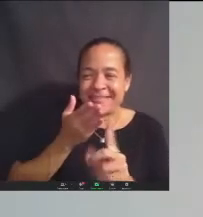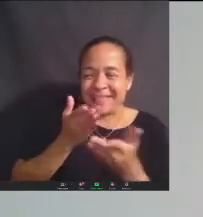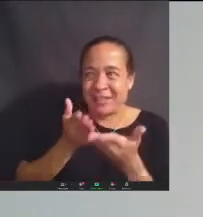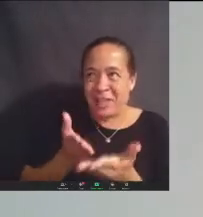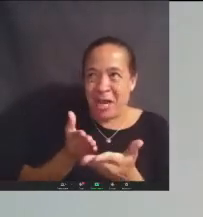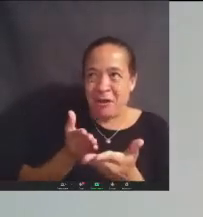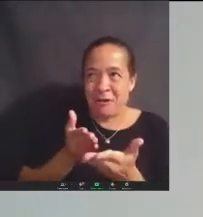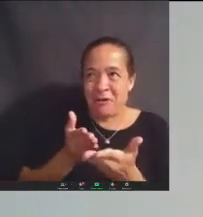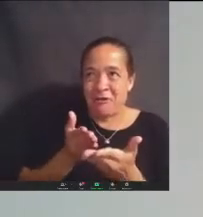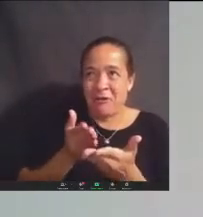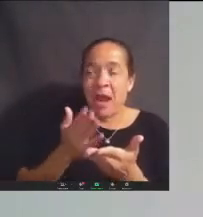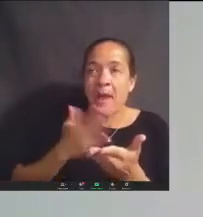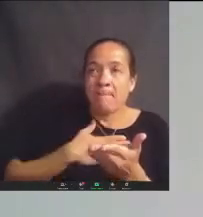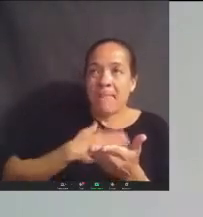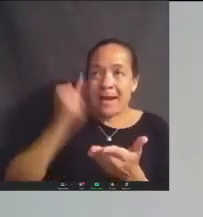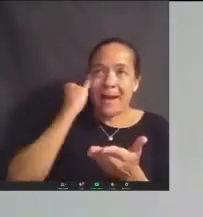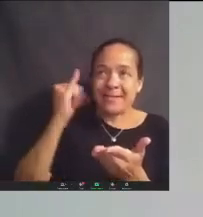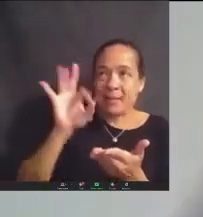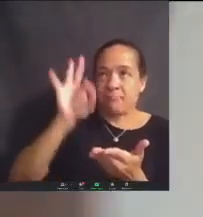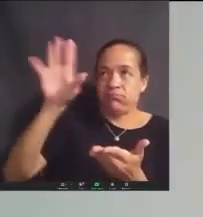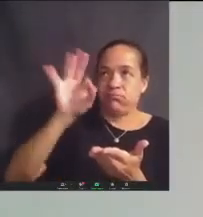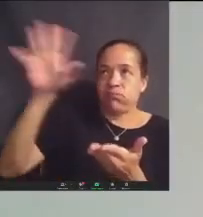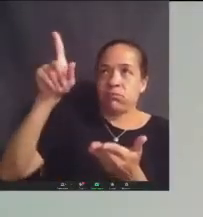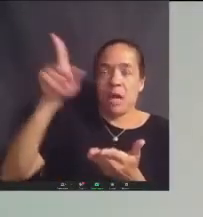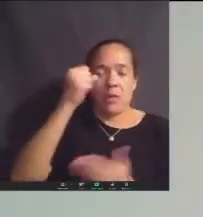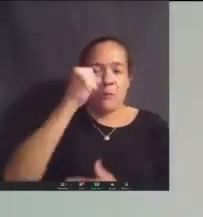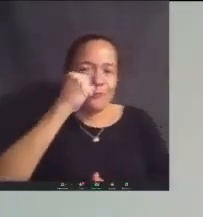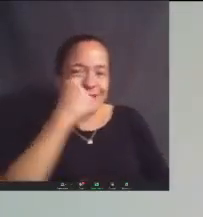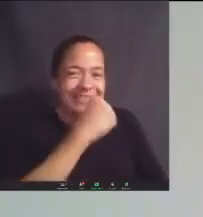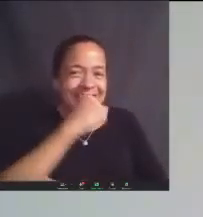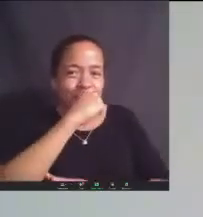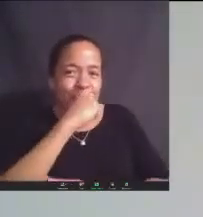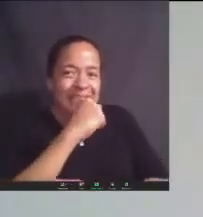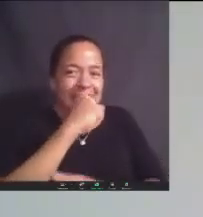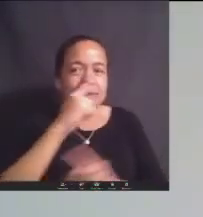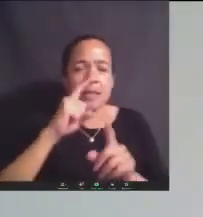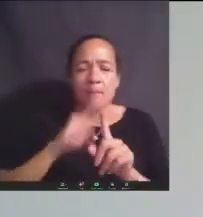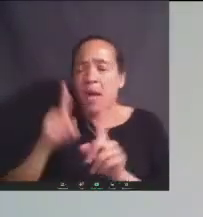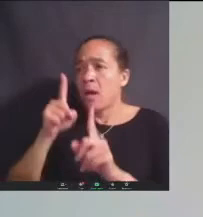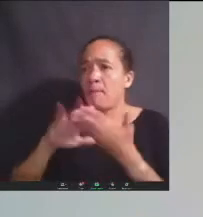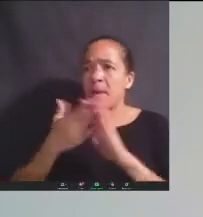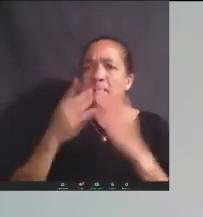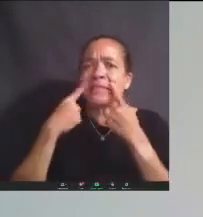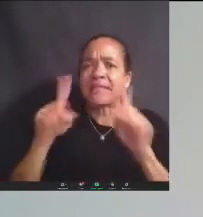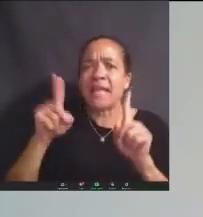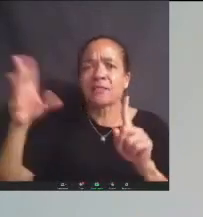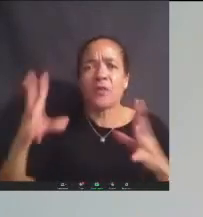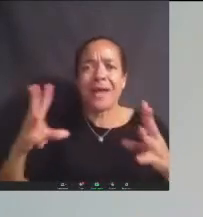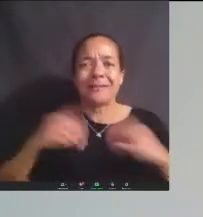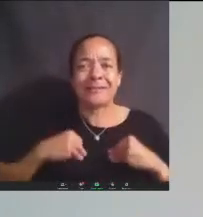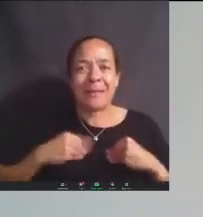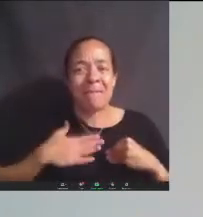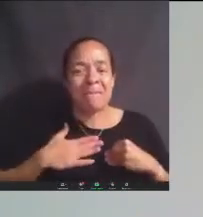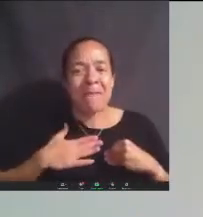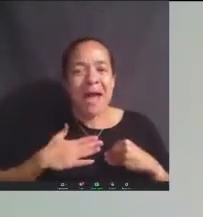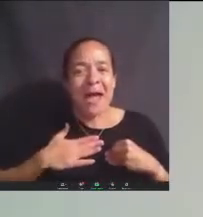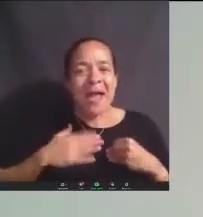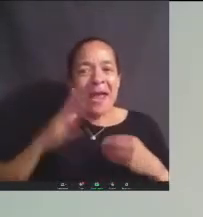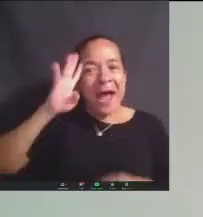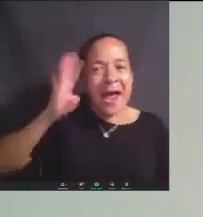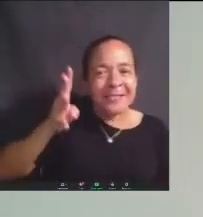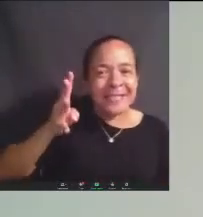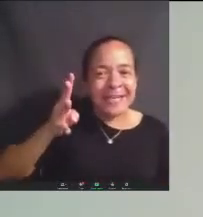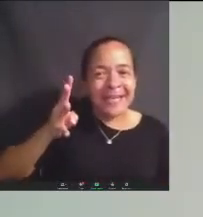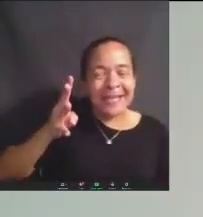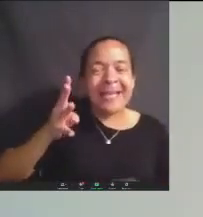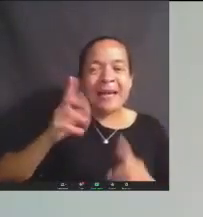putting forward. And then when they're successful, the brand takes credit, and they don't always credit you as being the one who. And so what I would say to